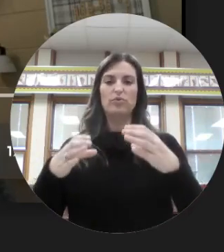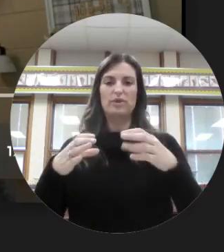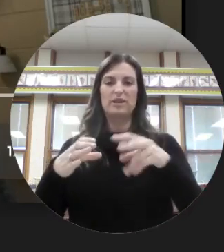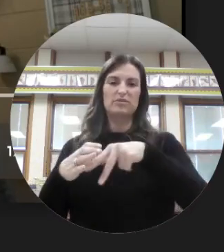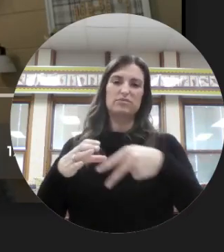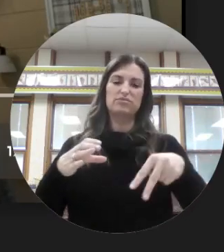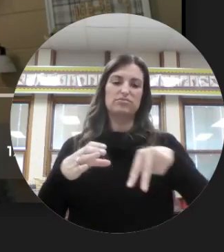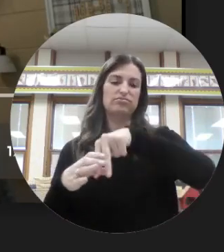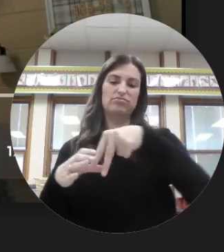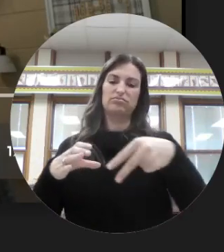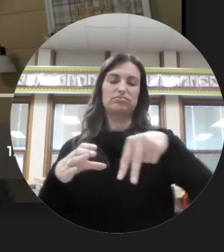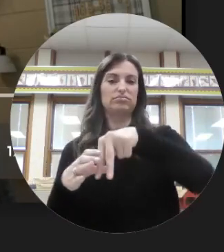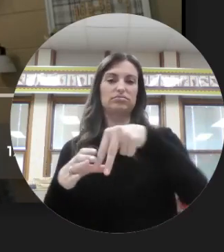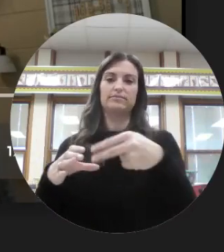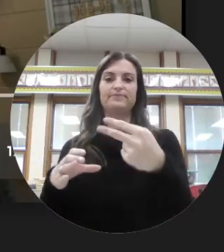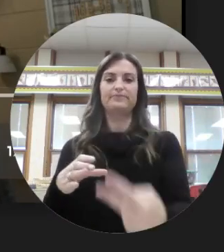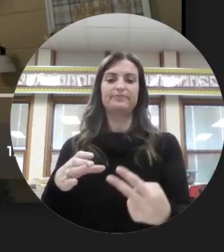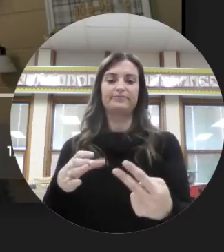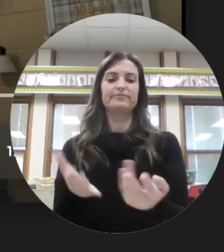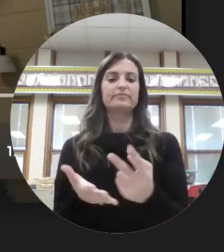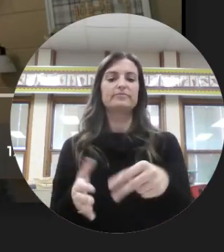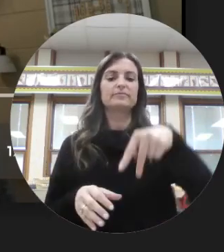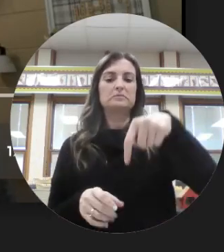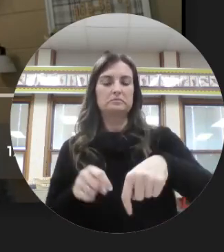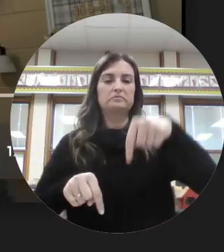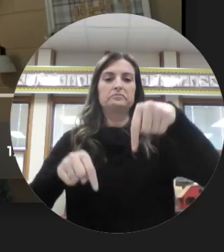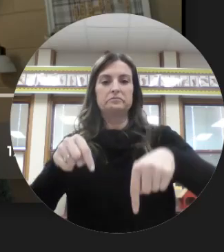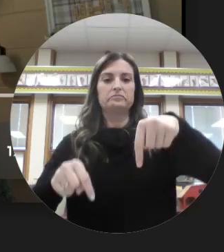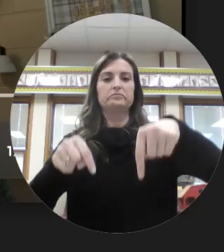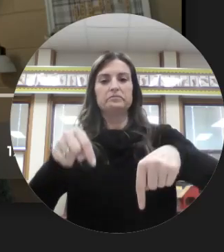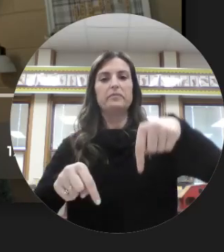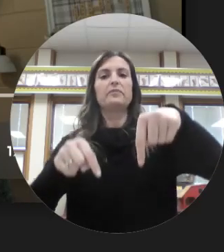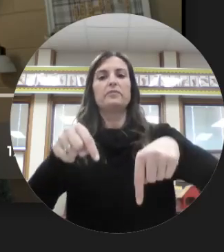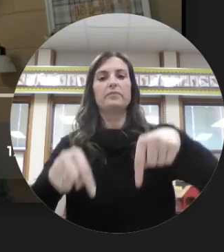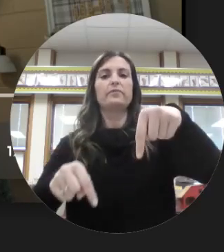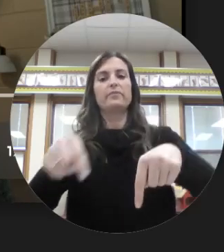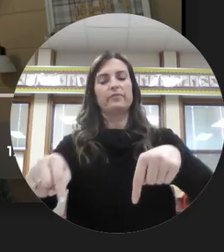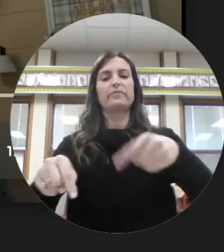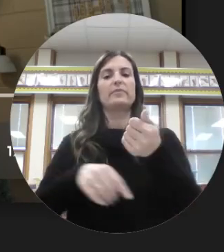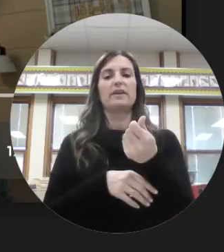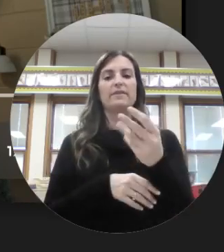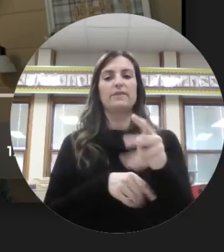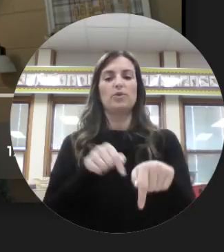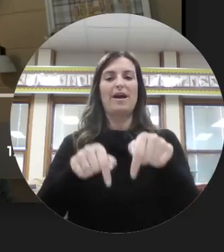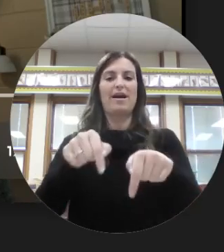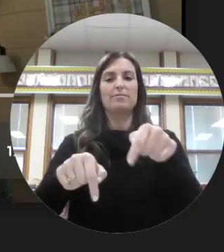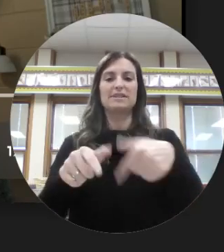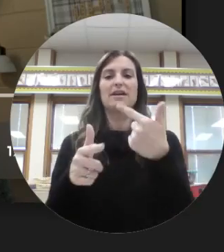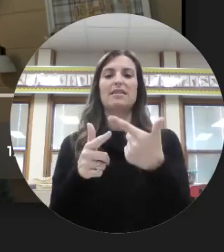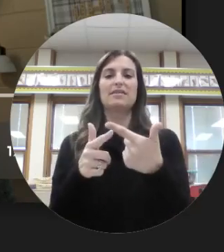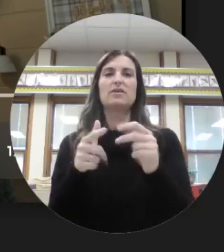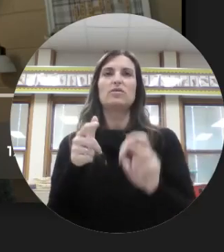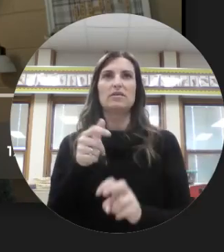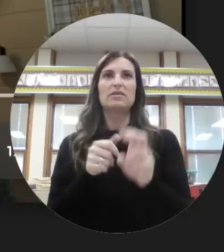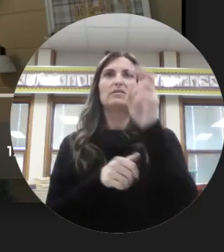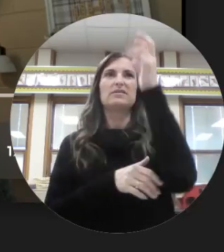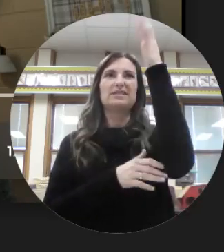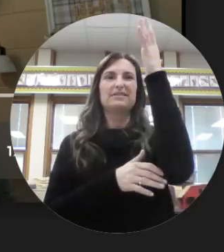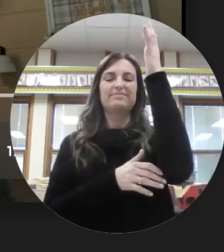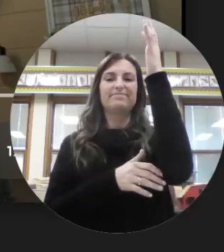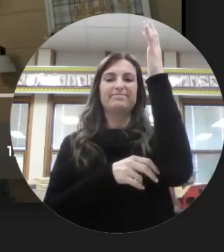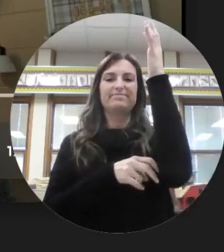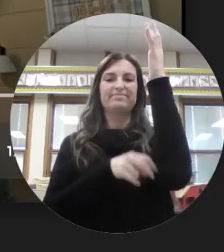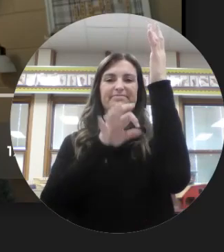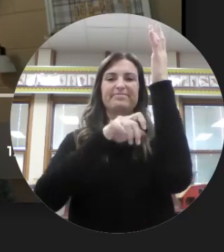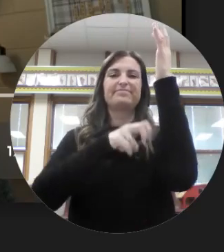forest floor. So Roz tried hopping on her one good foot. She took a few crunching hops and then clanged into a tree trunk. A few